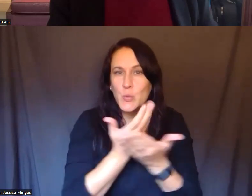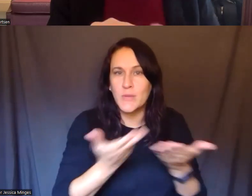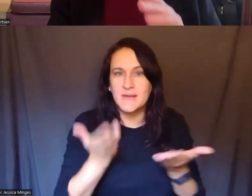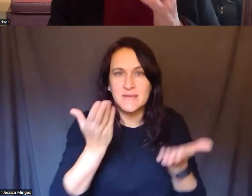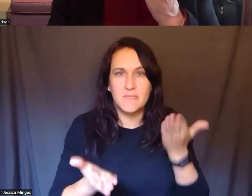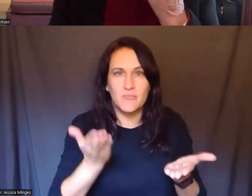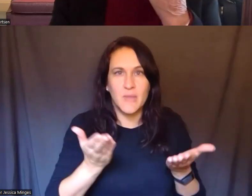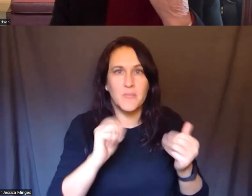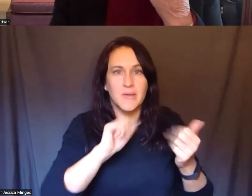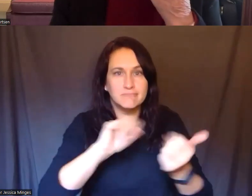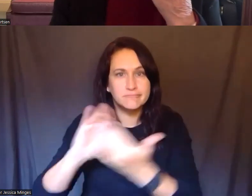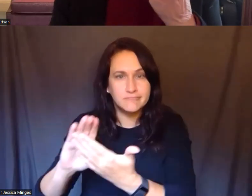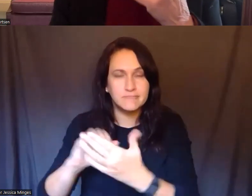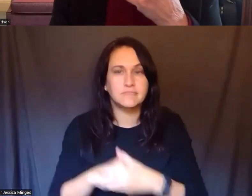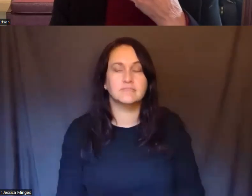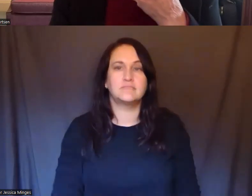be encountering.